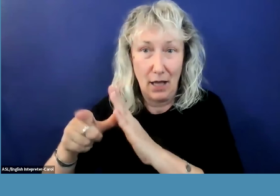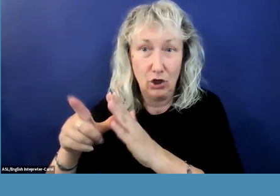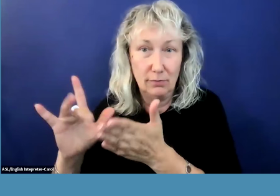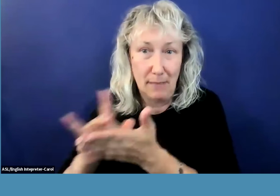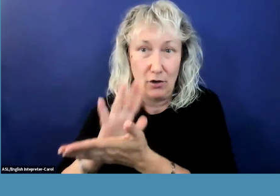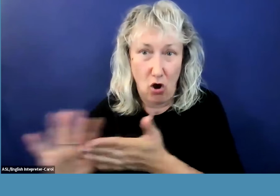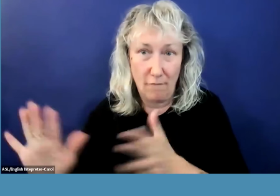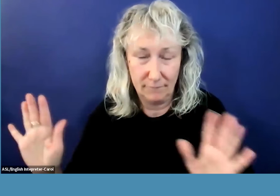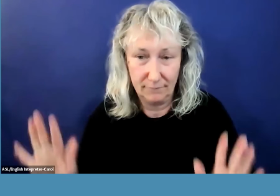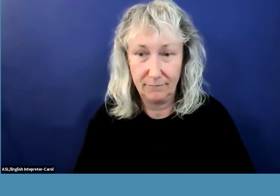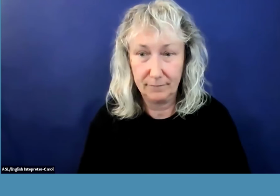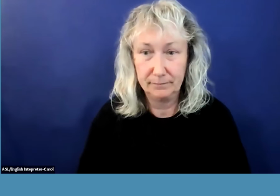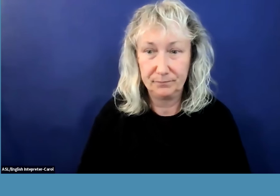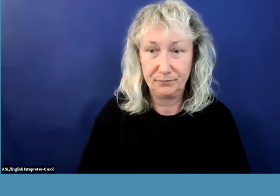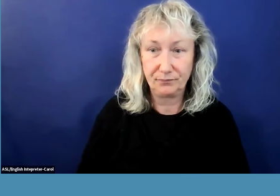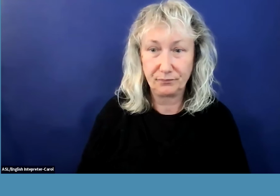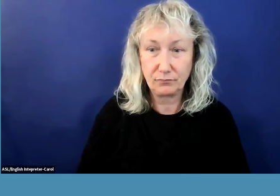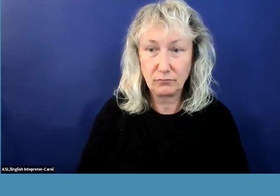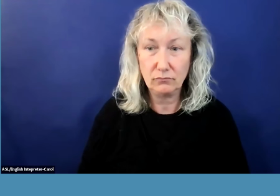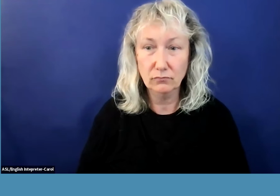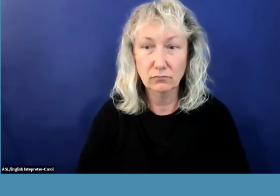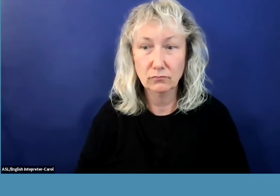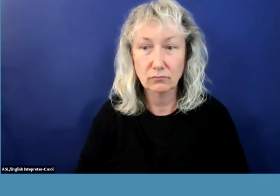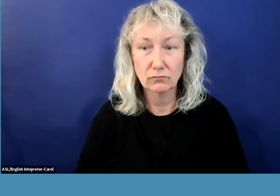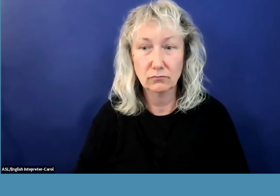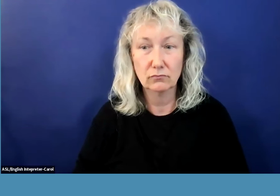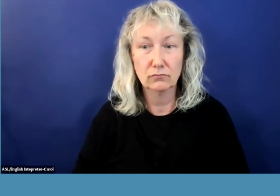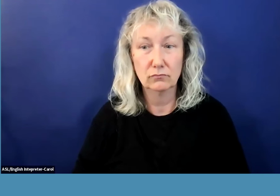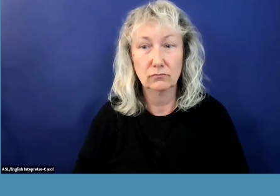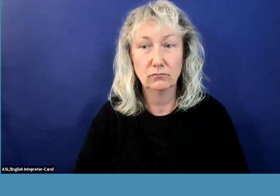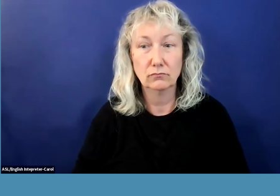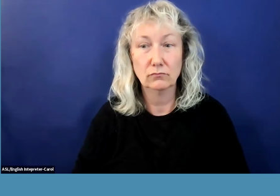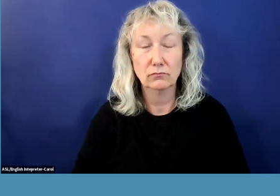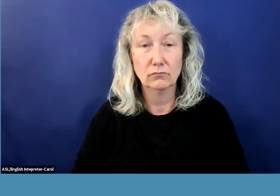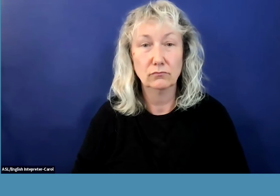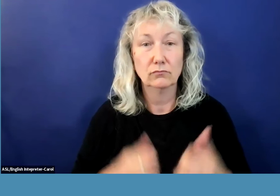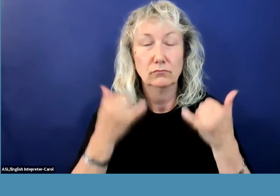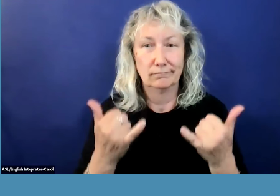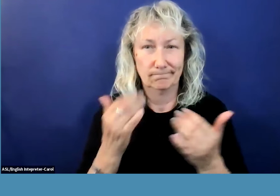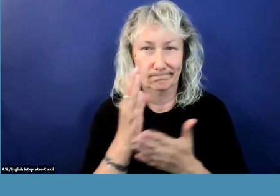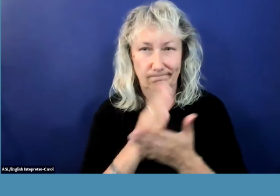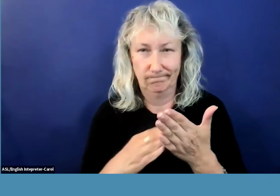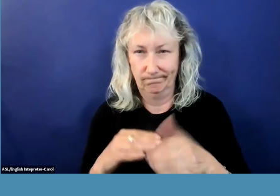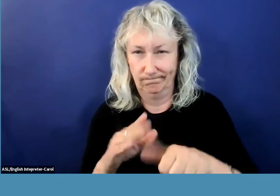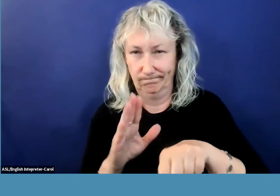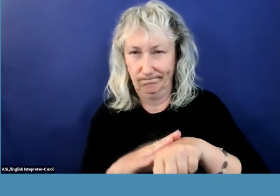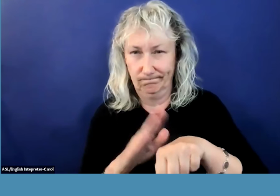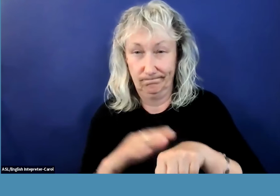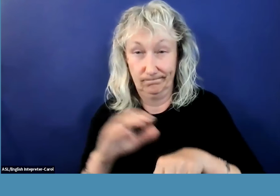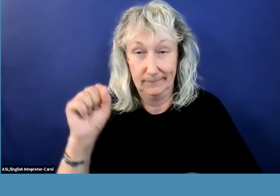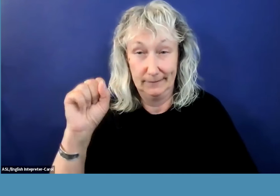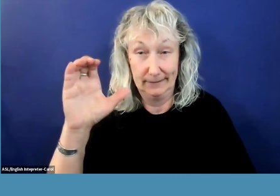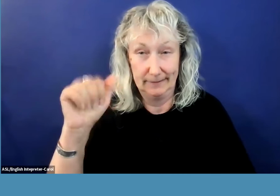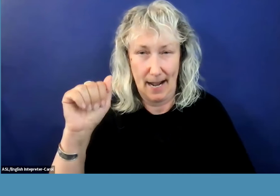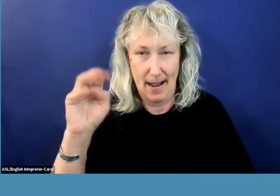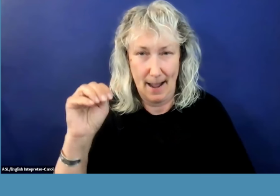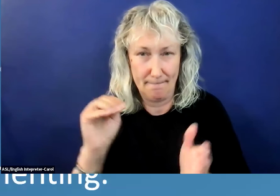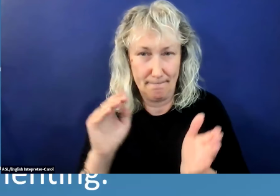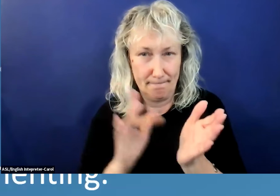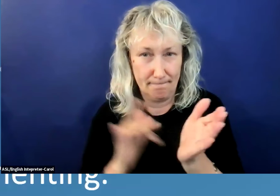So now we'll move into address some specific scams to be aware of and common red flags of most scams. Next slide,